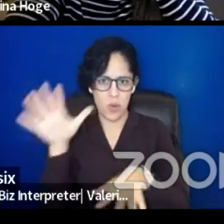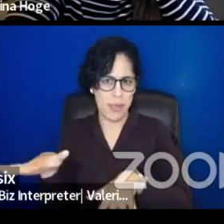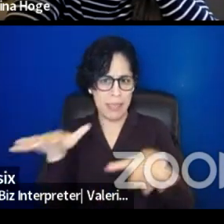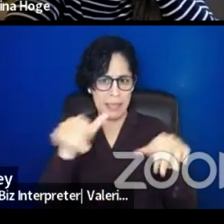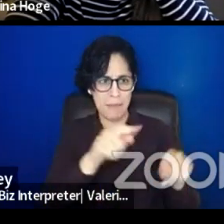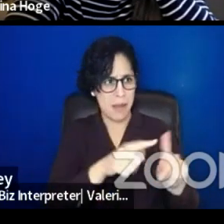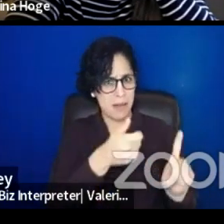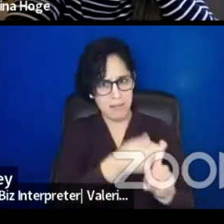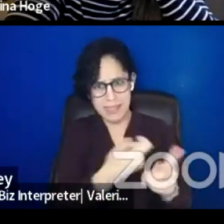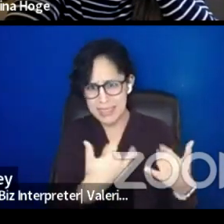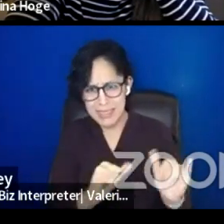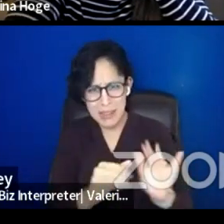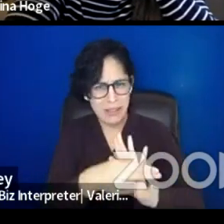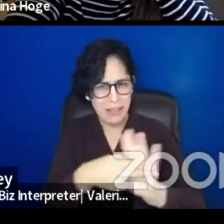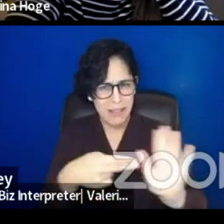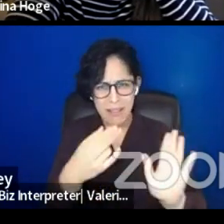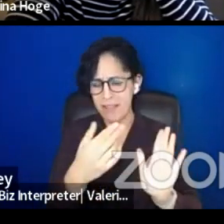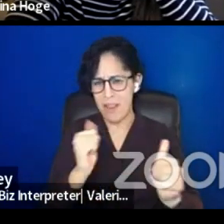an artist, you know?